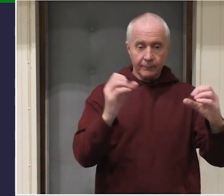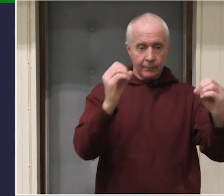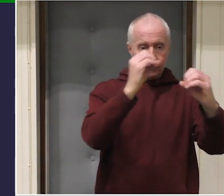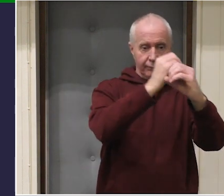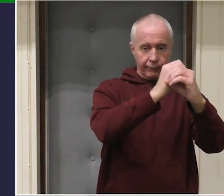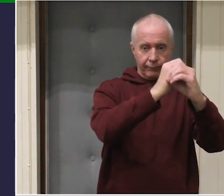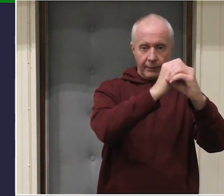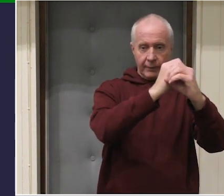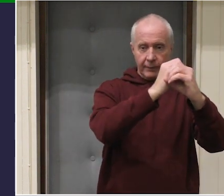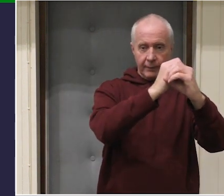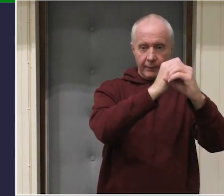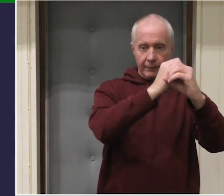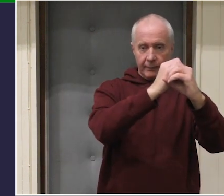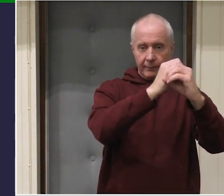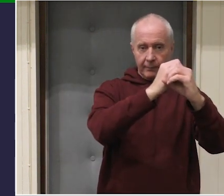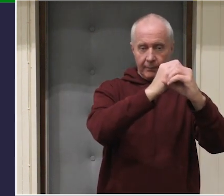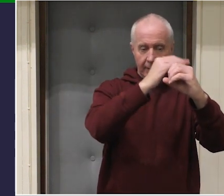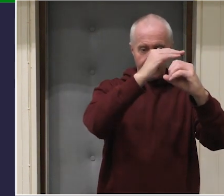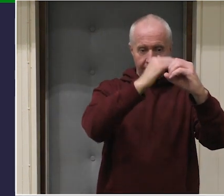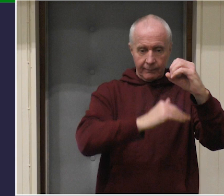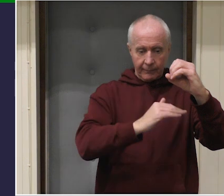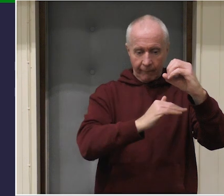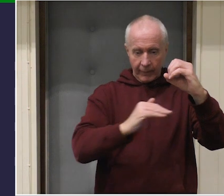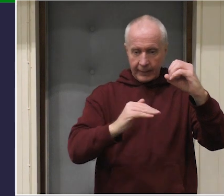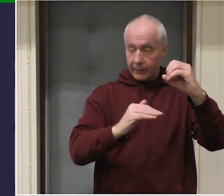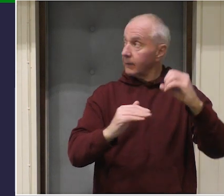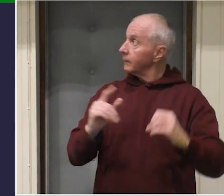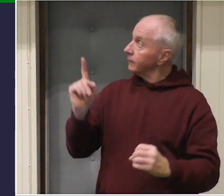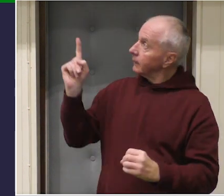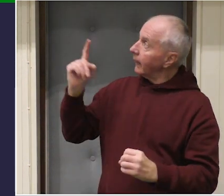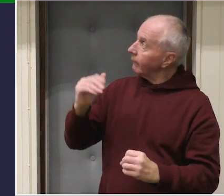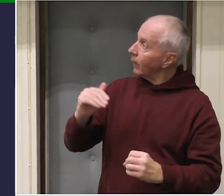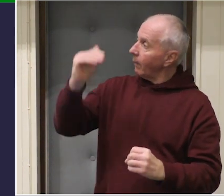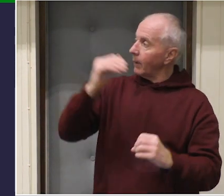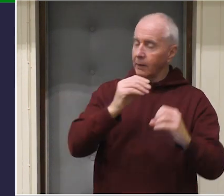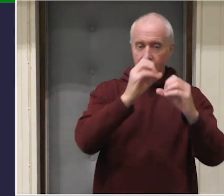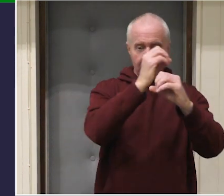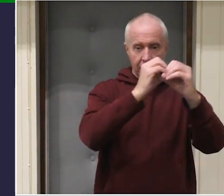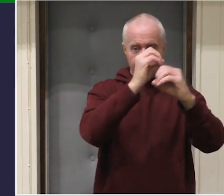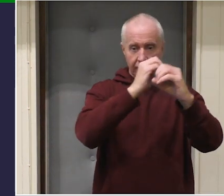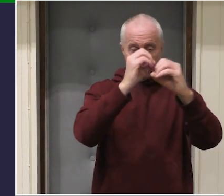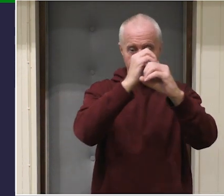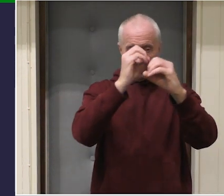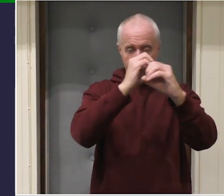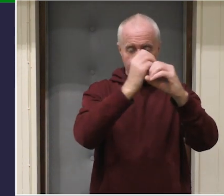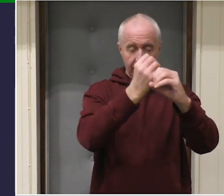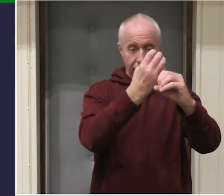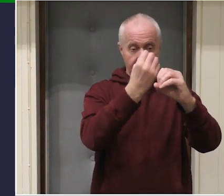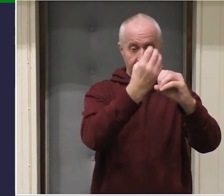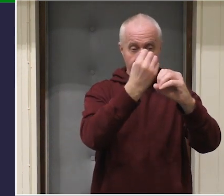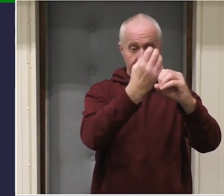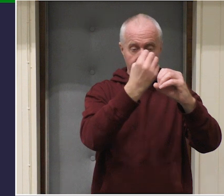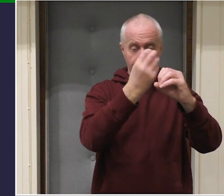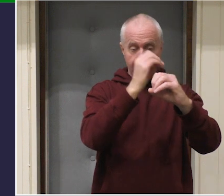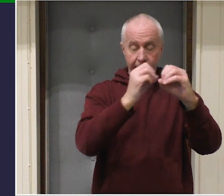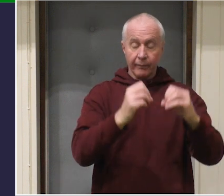favourite kind because they have the most information. If you look further up, there is all that wibbling around again. That is pulsations. And in this particular case,